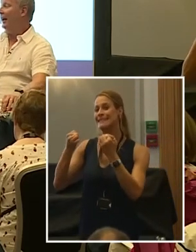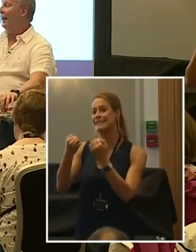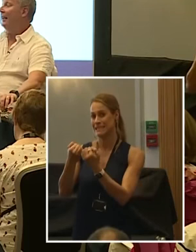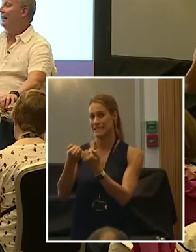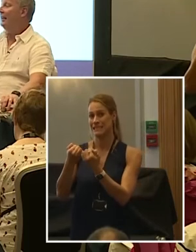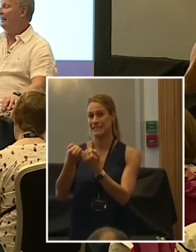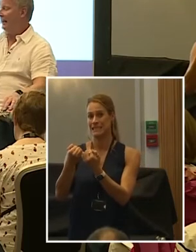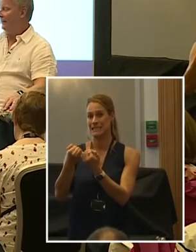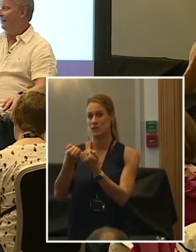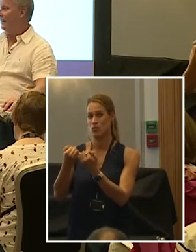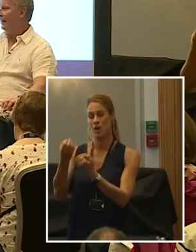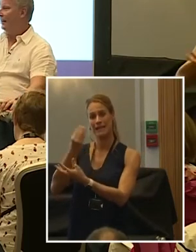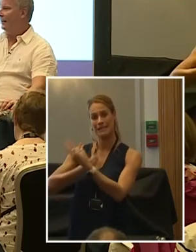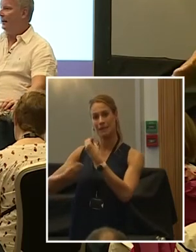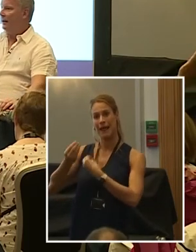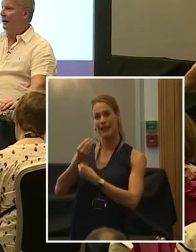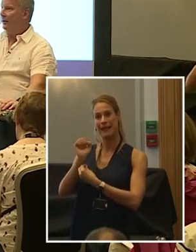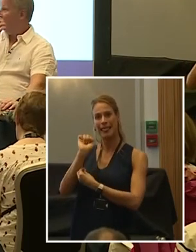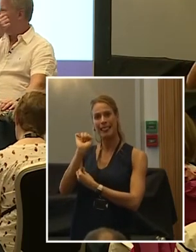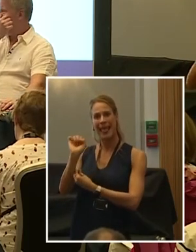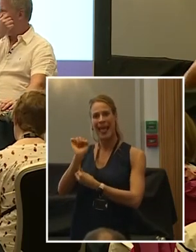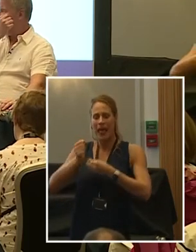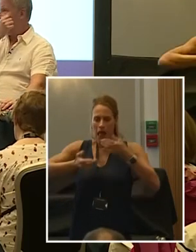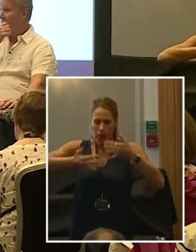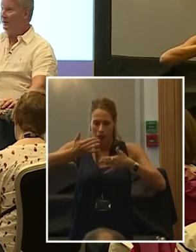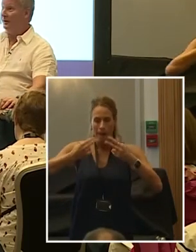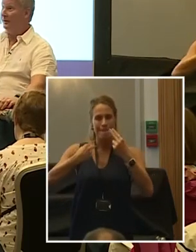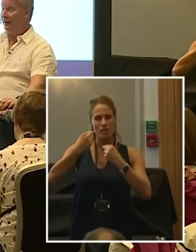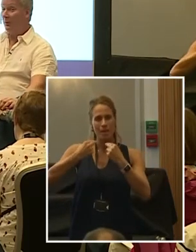on the measurements. Yeah. What happened there? Well,